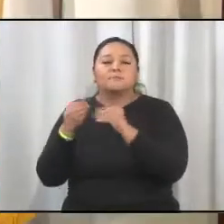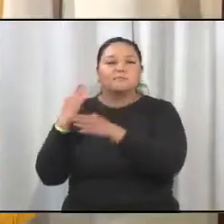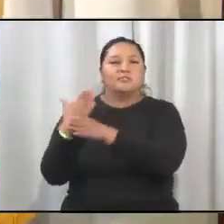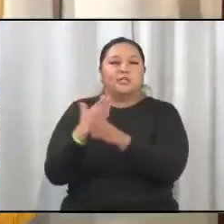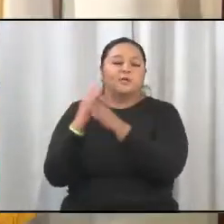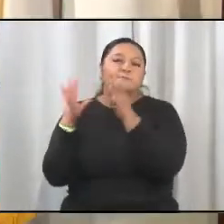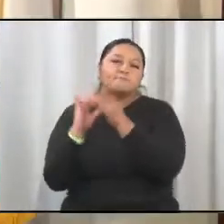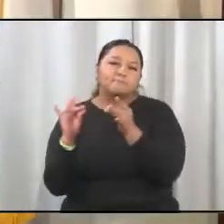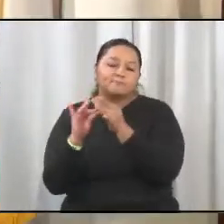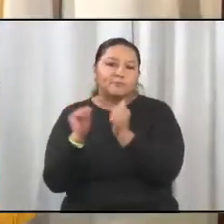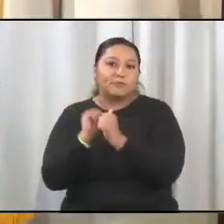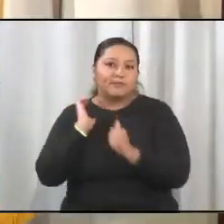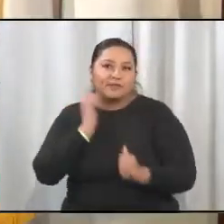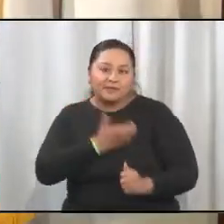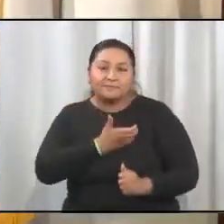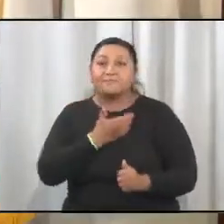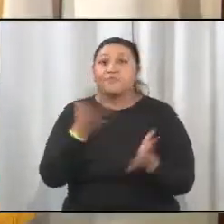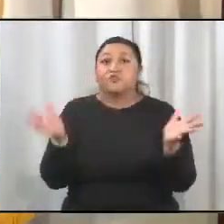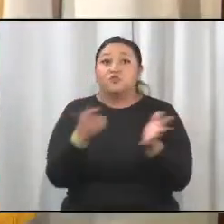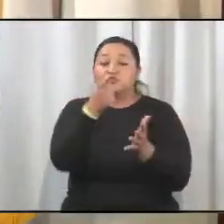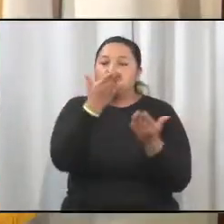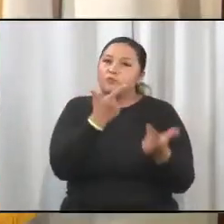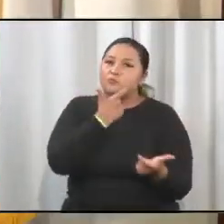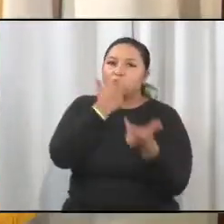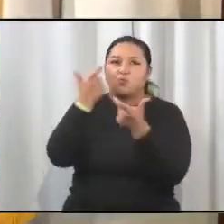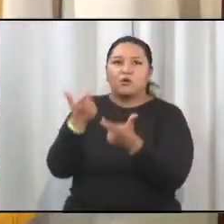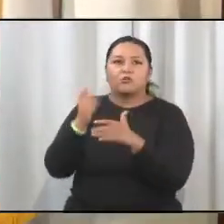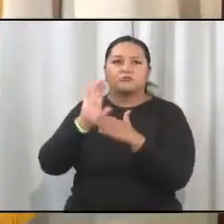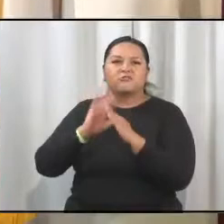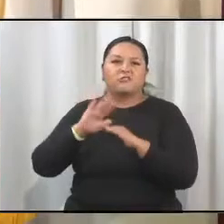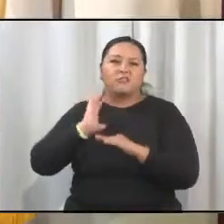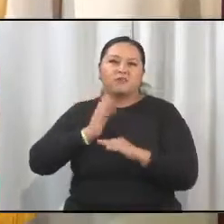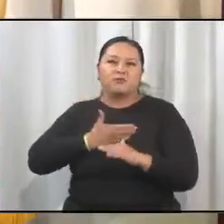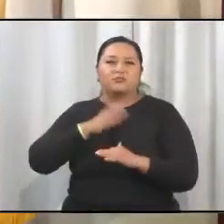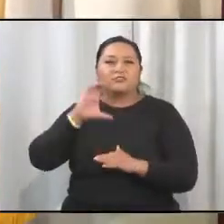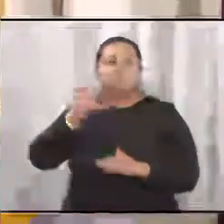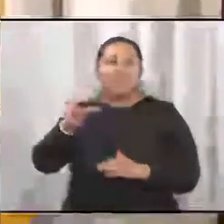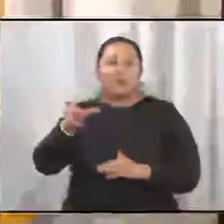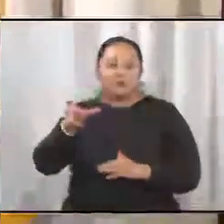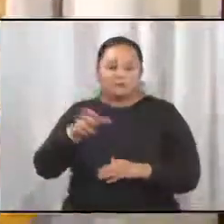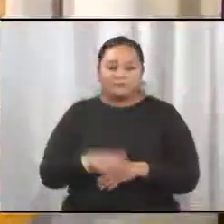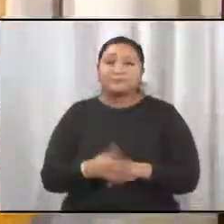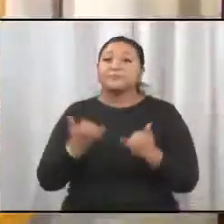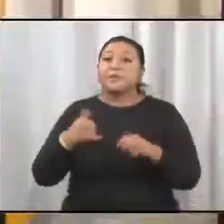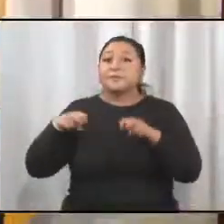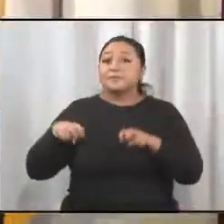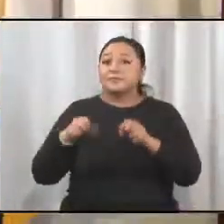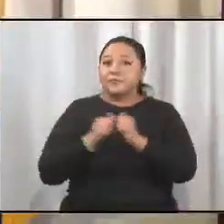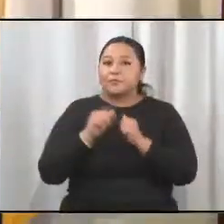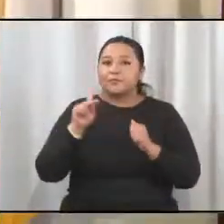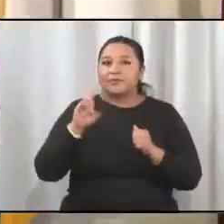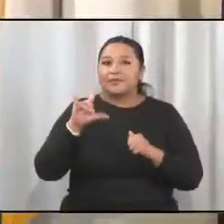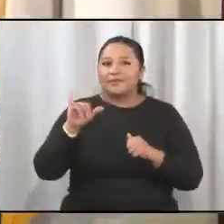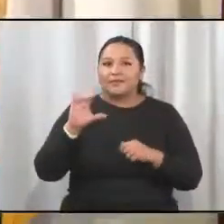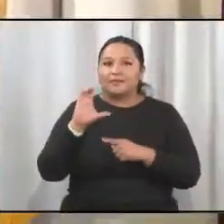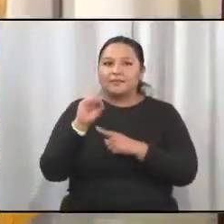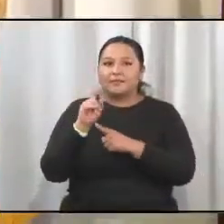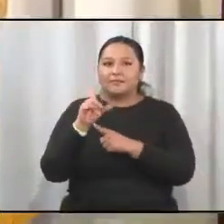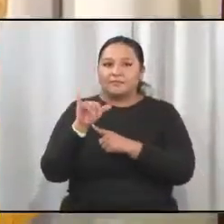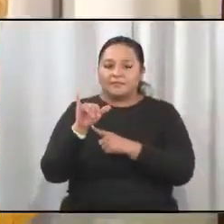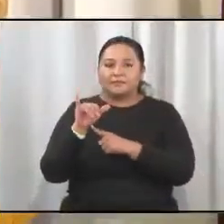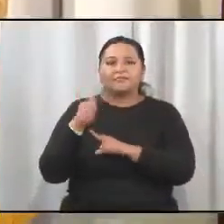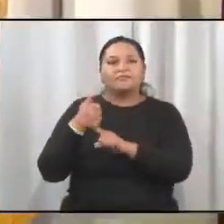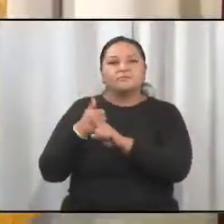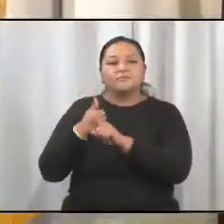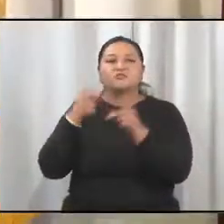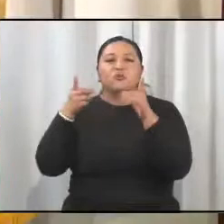to go take a look at it on our city channels. I'm joined today by Kelly Colopy, our Director of Health and Human Services.